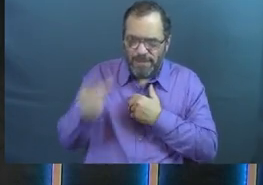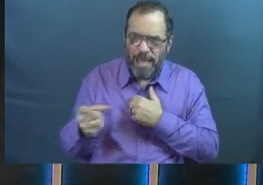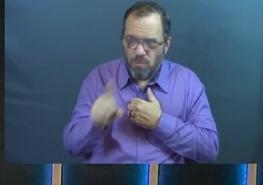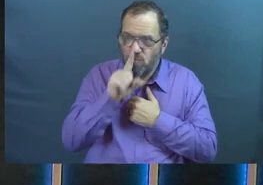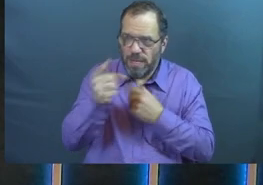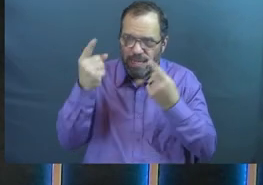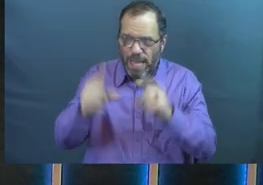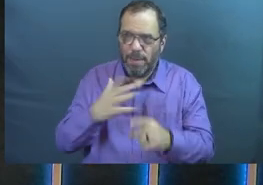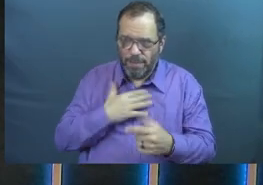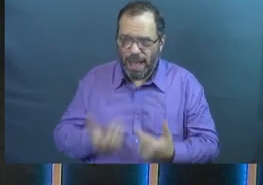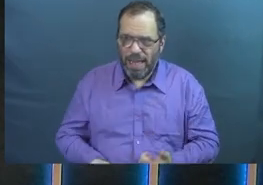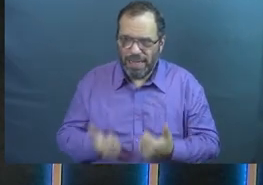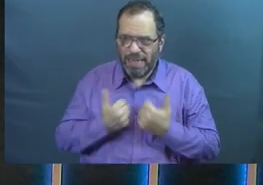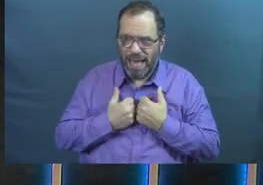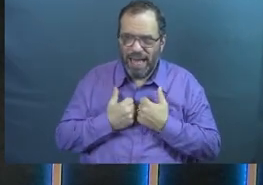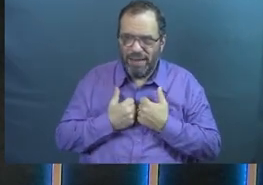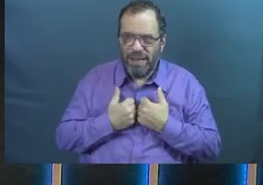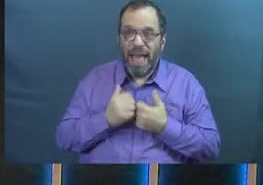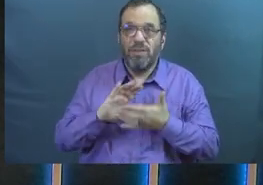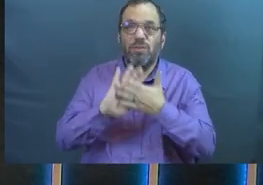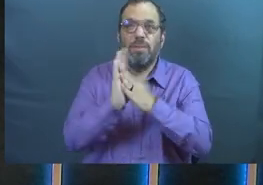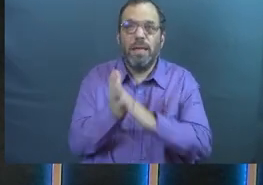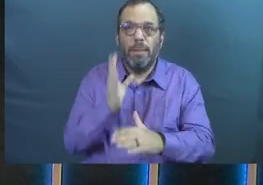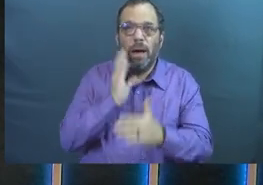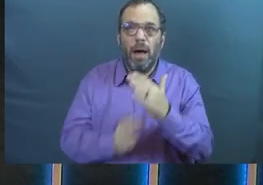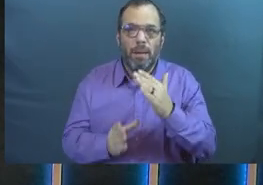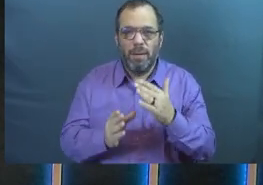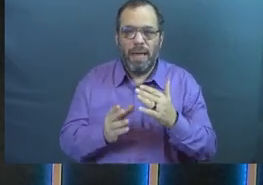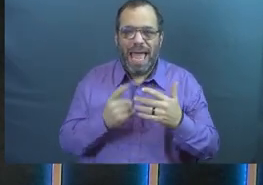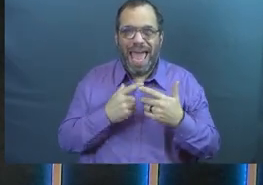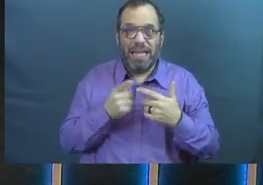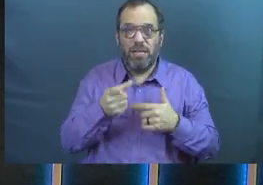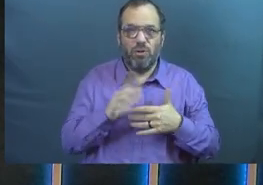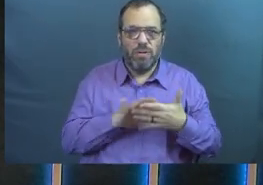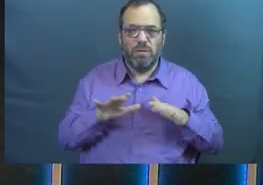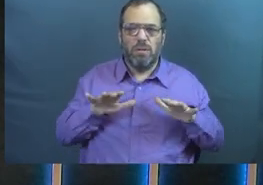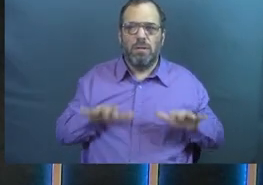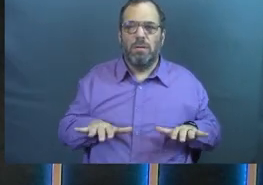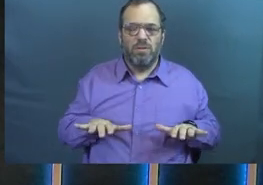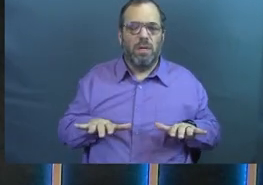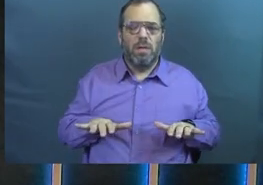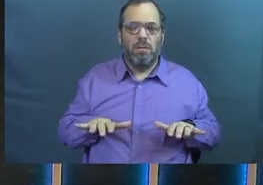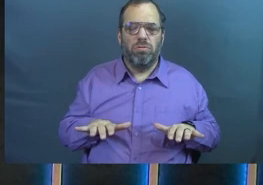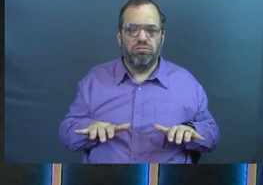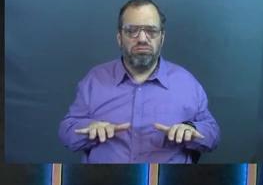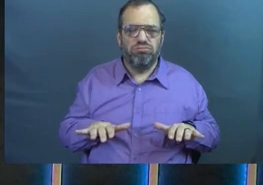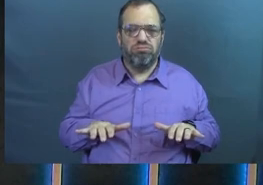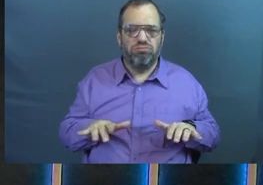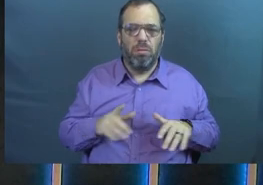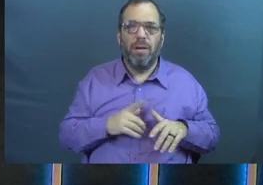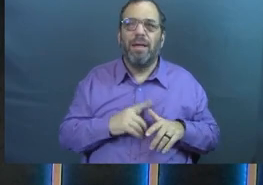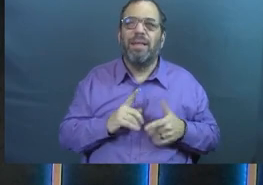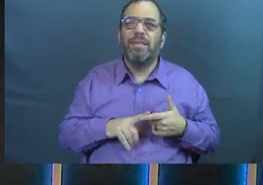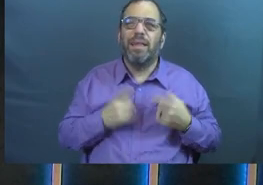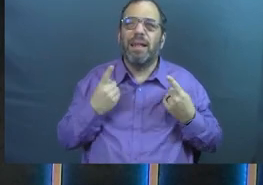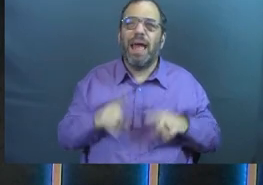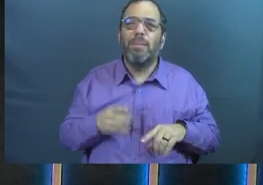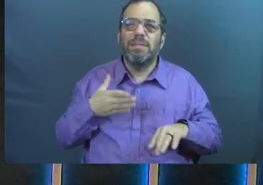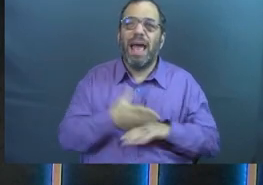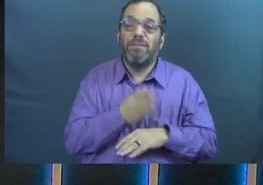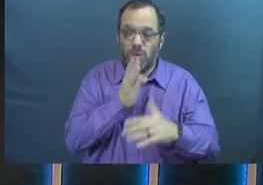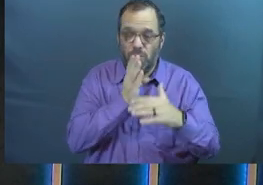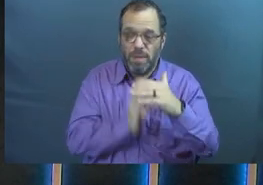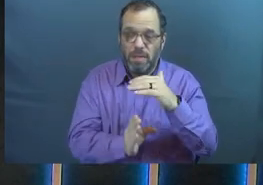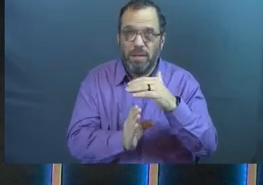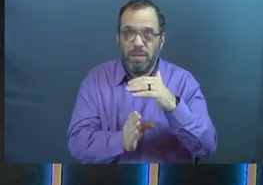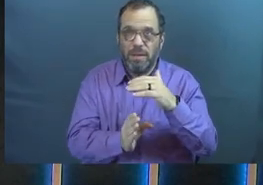really going on. And it starts to humble you, and you start to chill as a person. And then guess what happens after